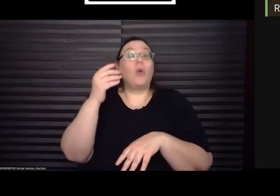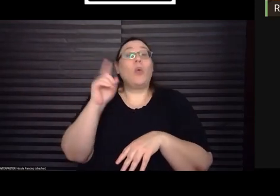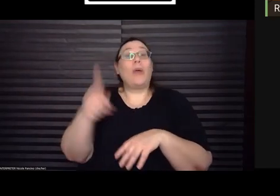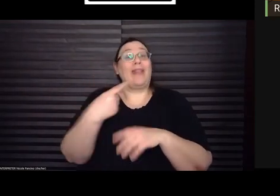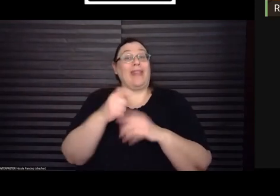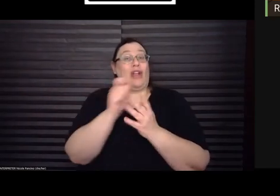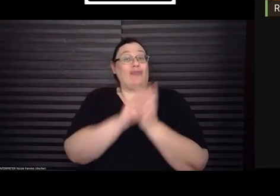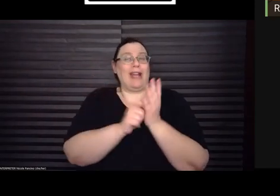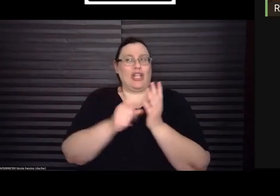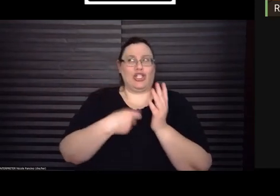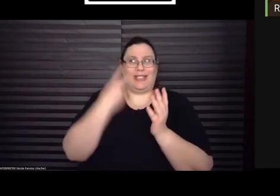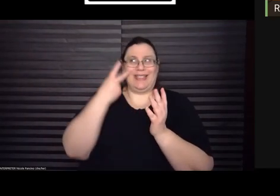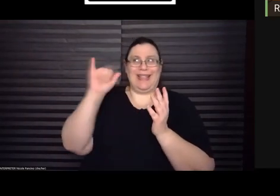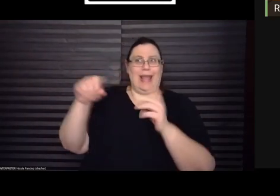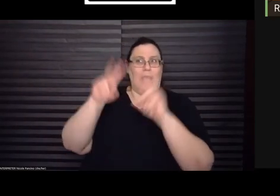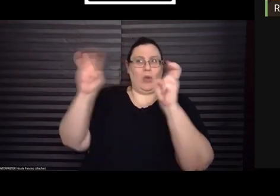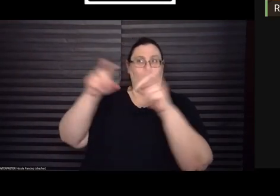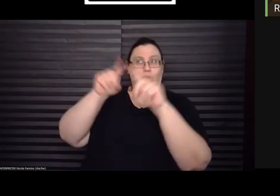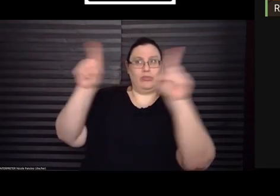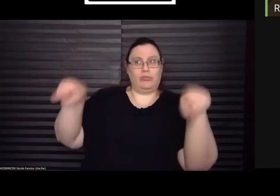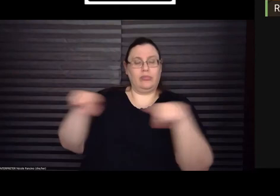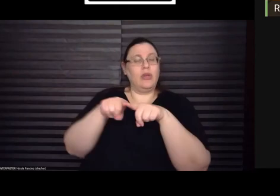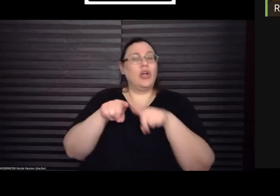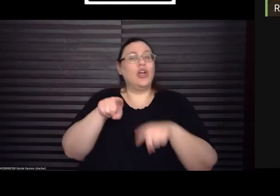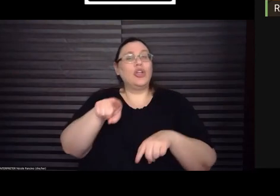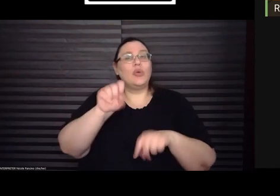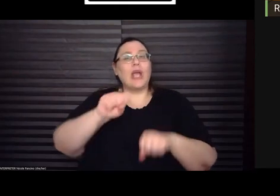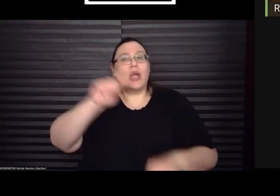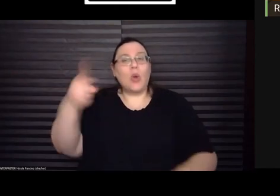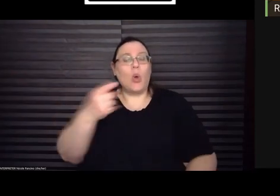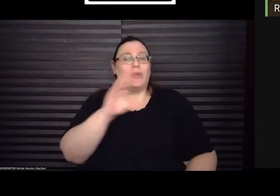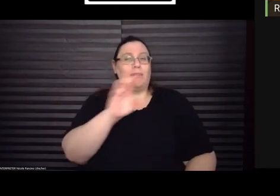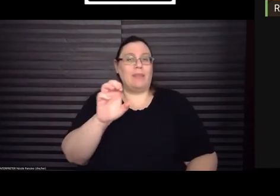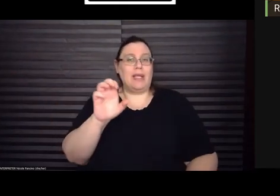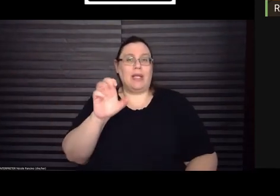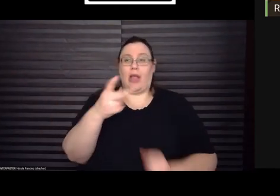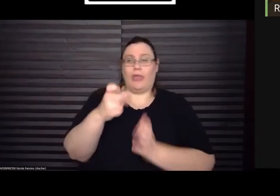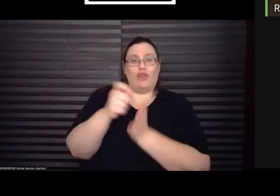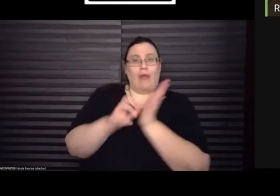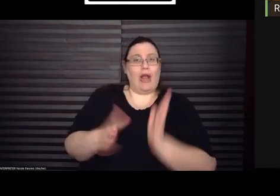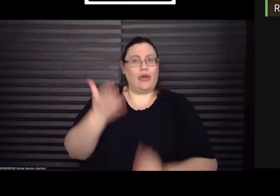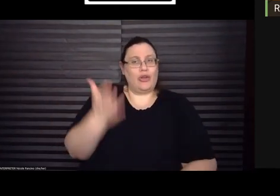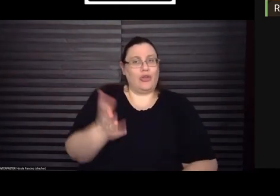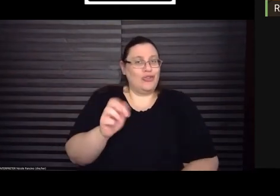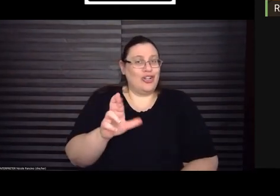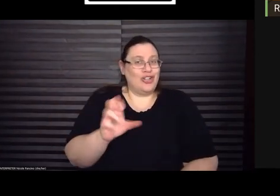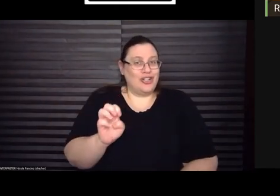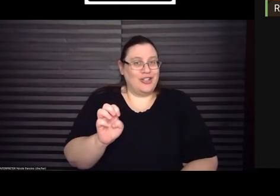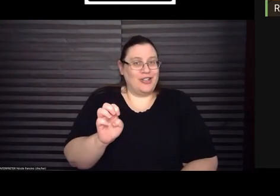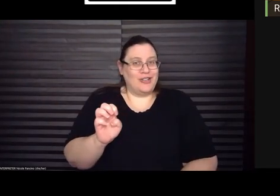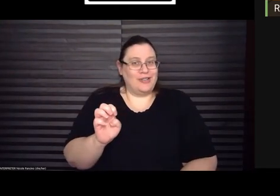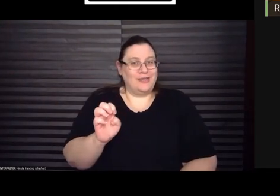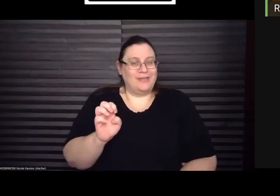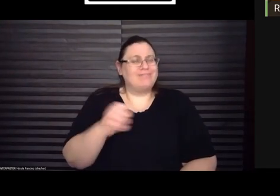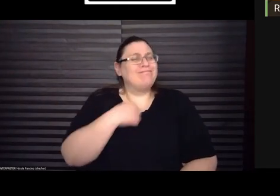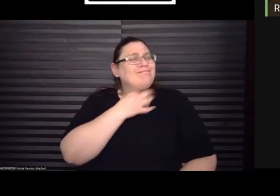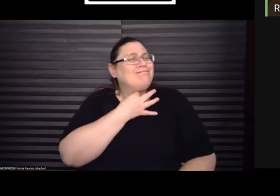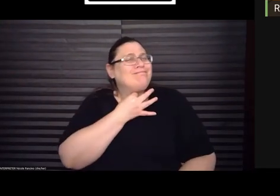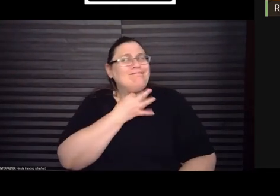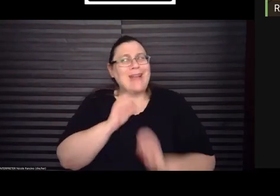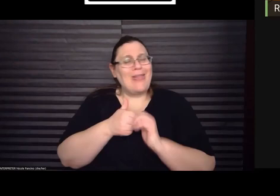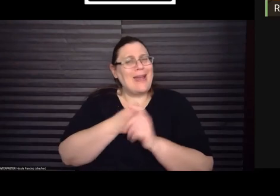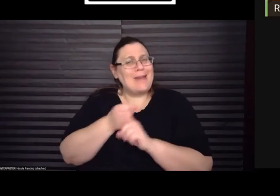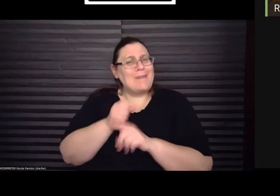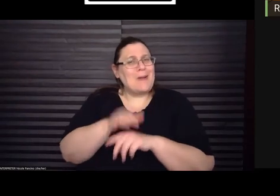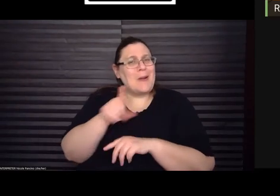wherever they're writing at. And it is, you can only be the writer that you are. And I'm curious, what kind of impact